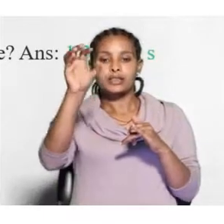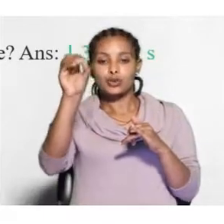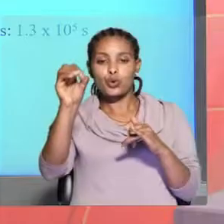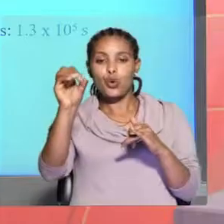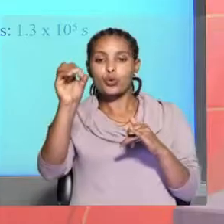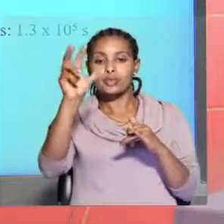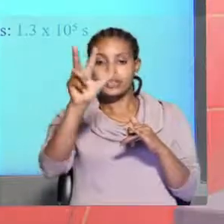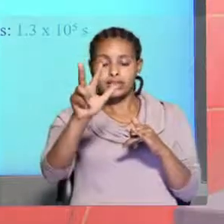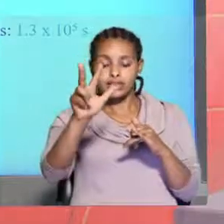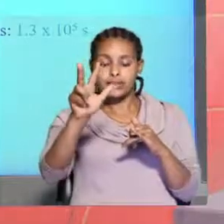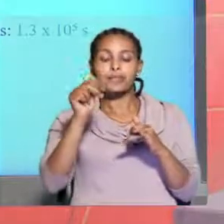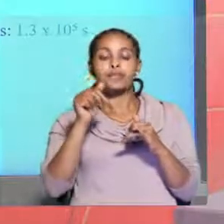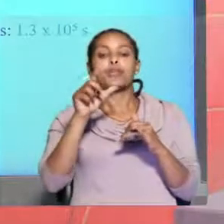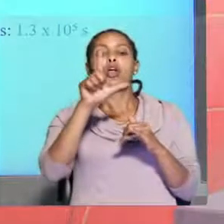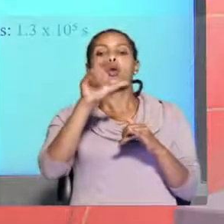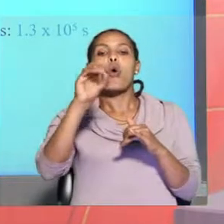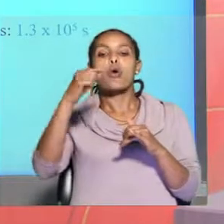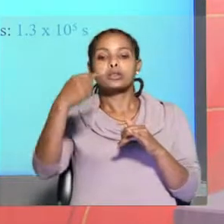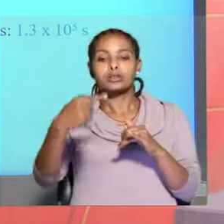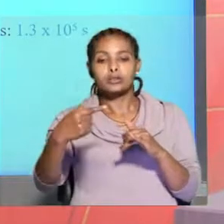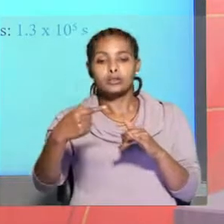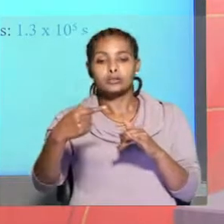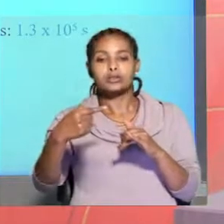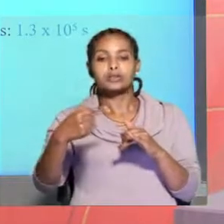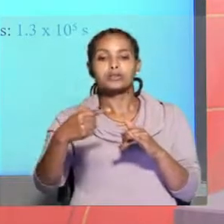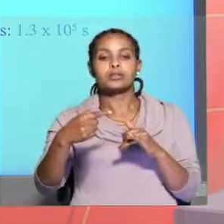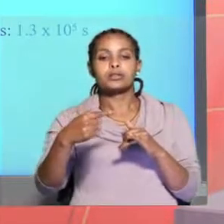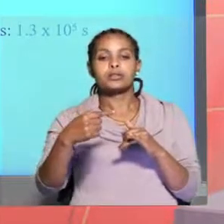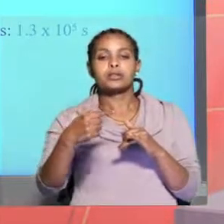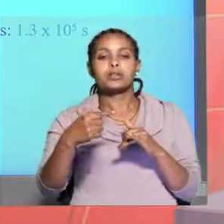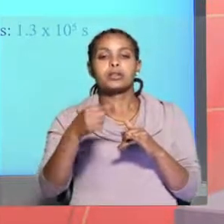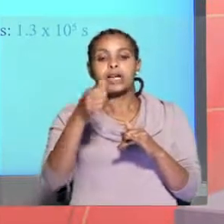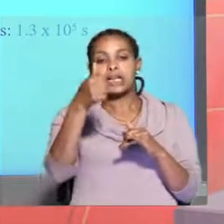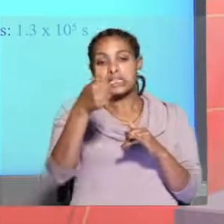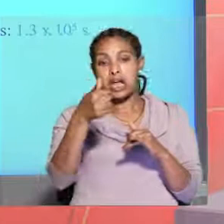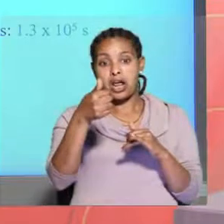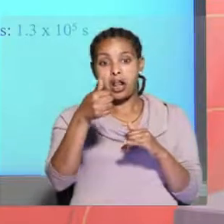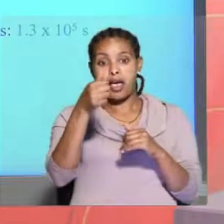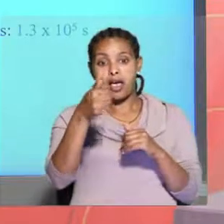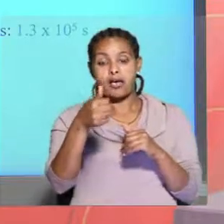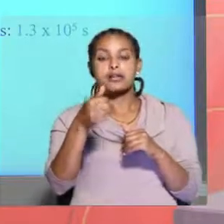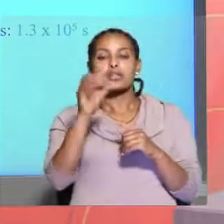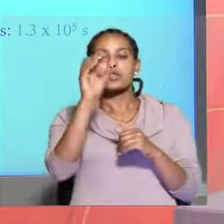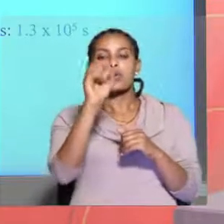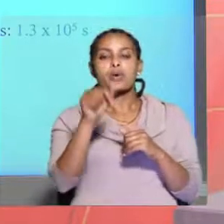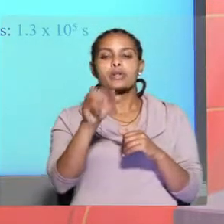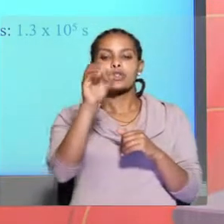2.303. Log A naught initial concentration is